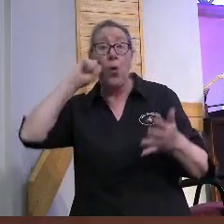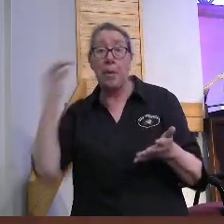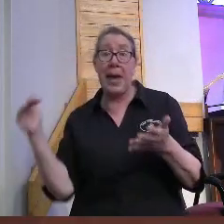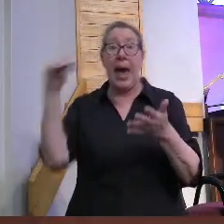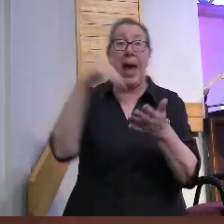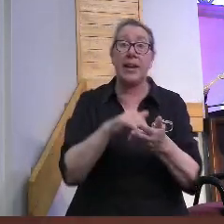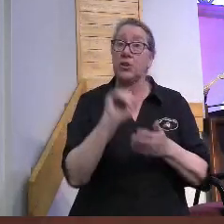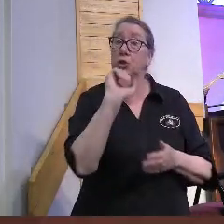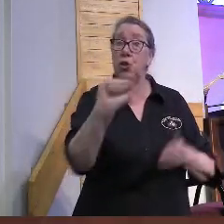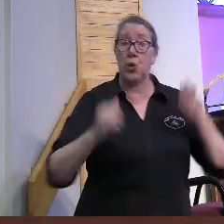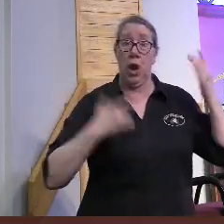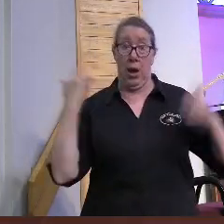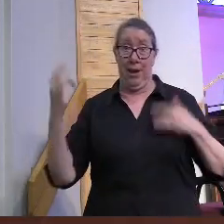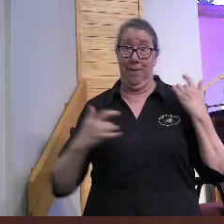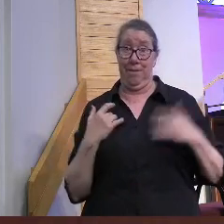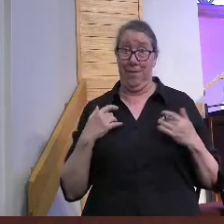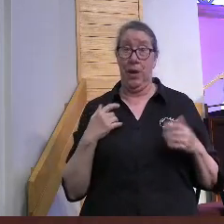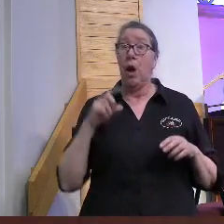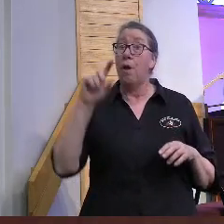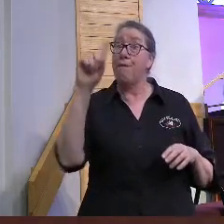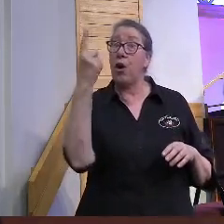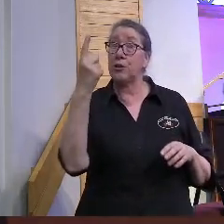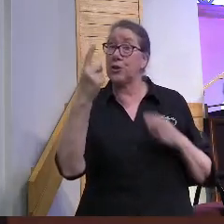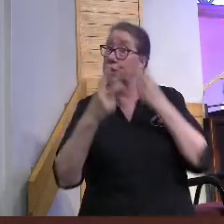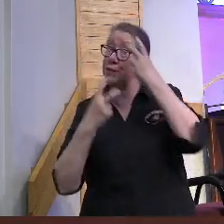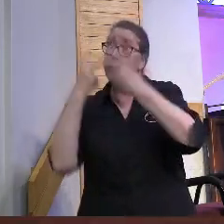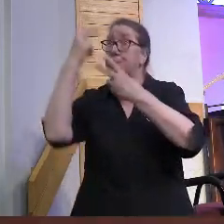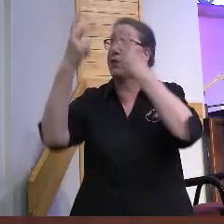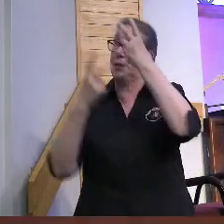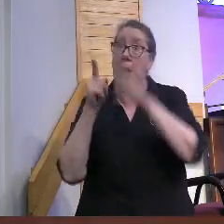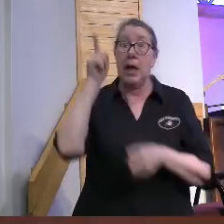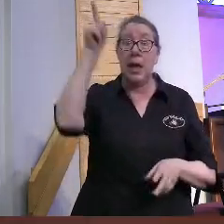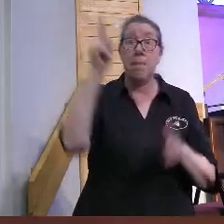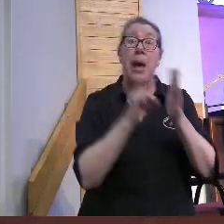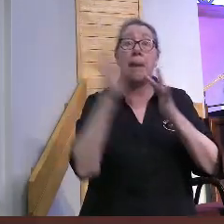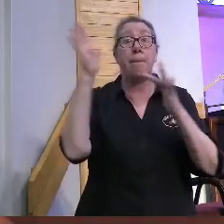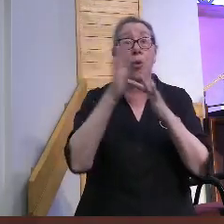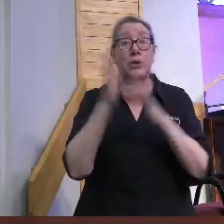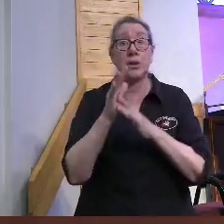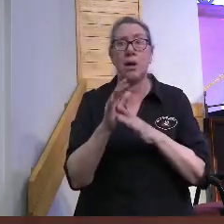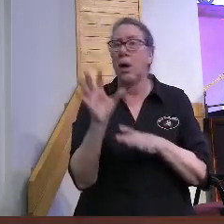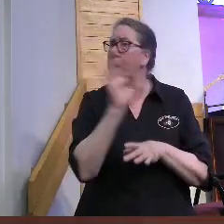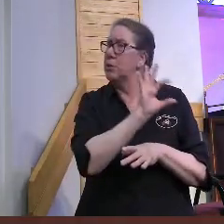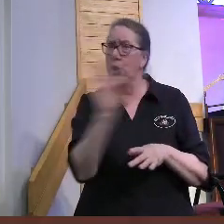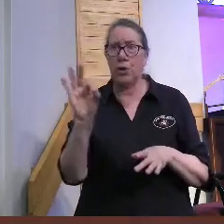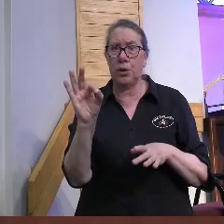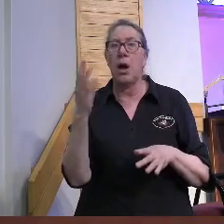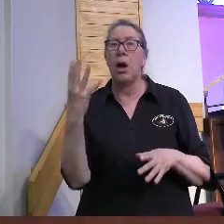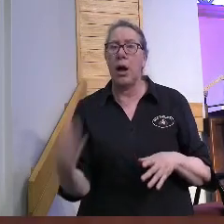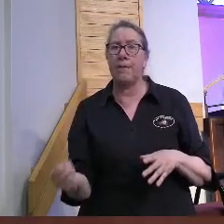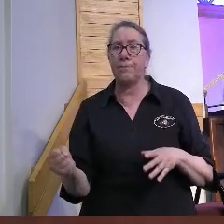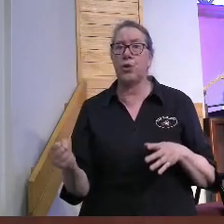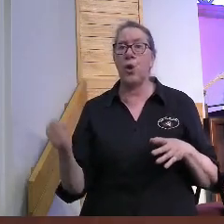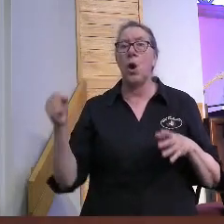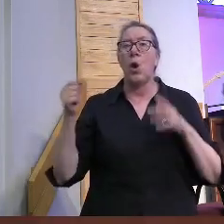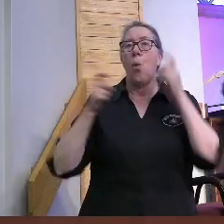all these things shall be added unto you. Seek first. Get your priorities right. You don't have to worry. Come on, let's lift our hands all across